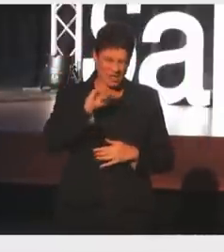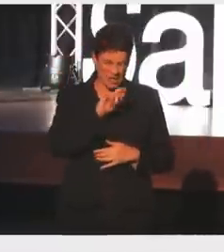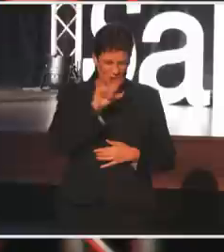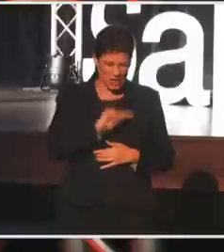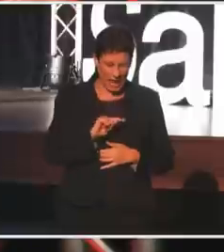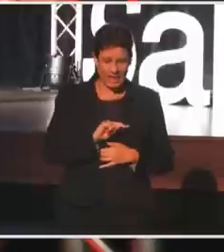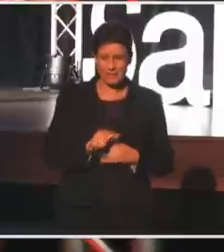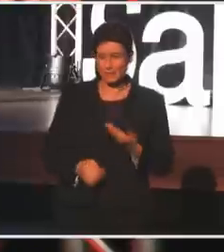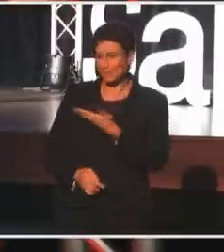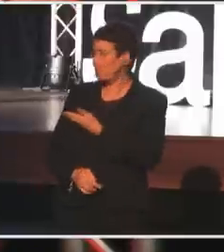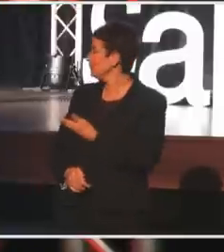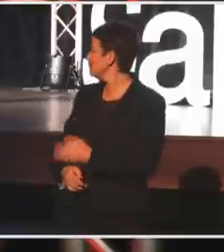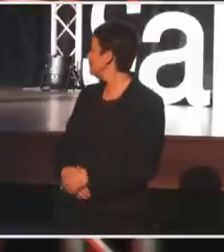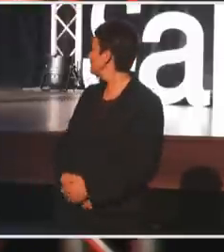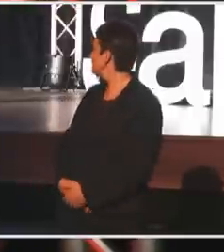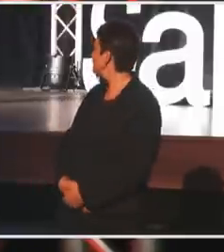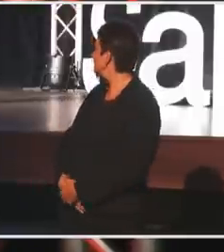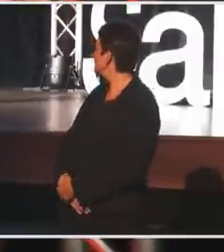notes.